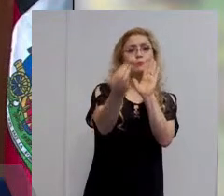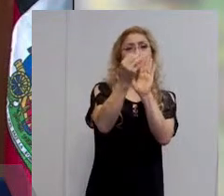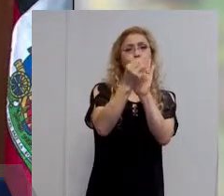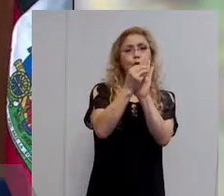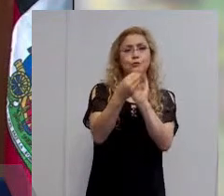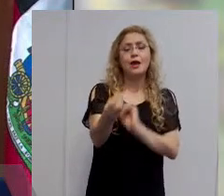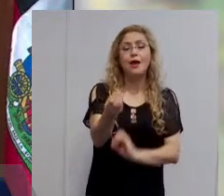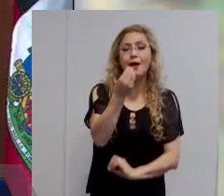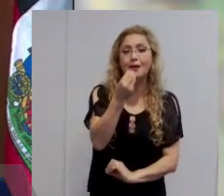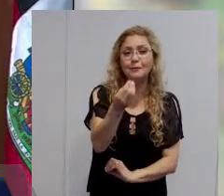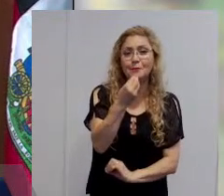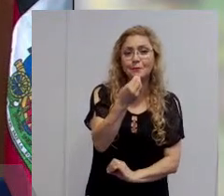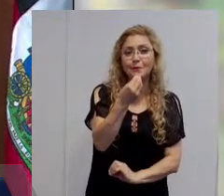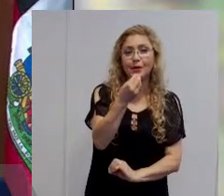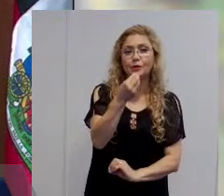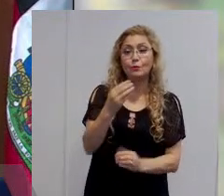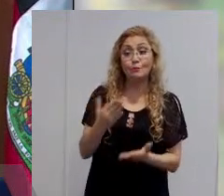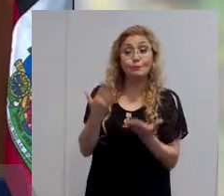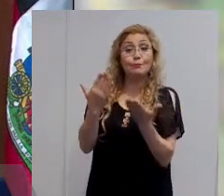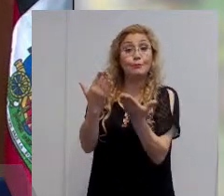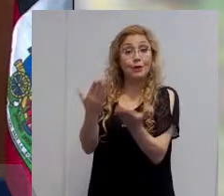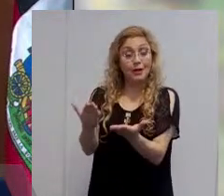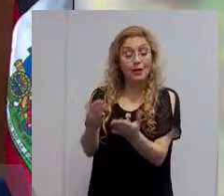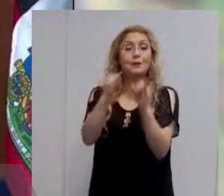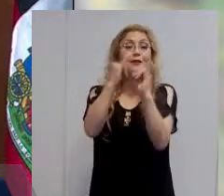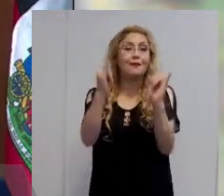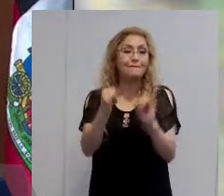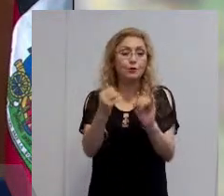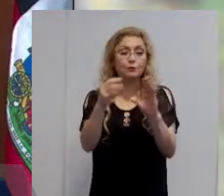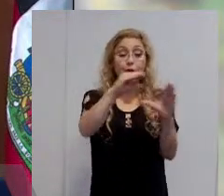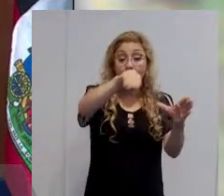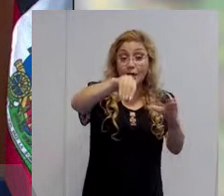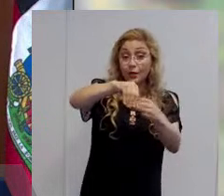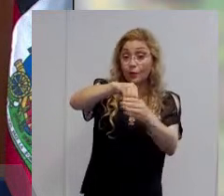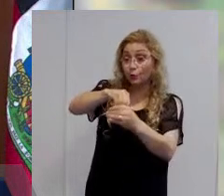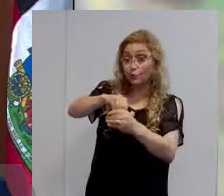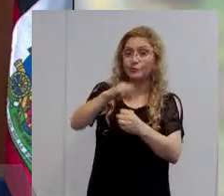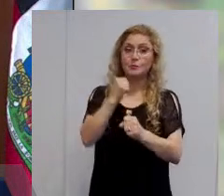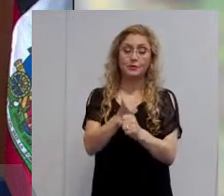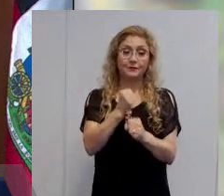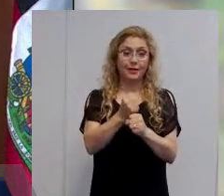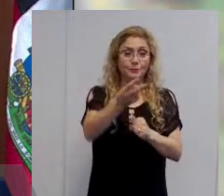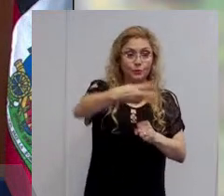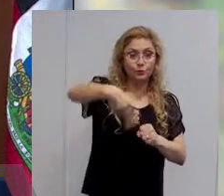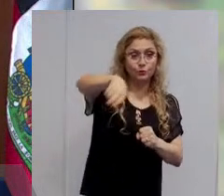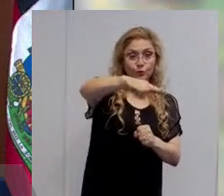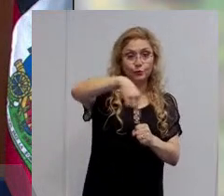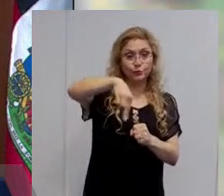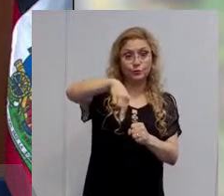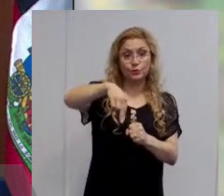a way of producing the food that we offer, the inclusive way